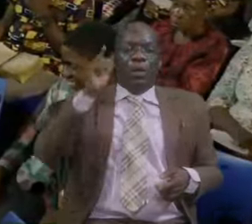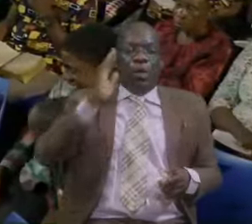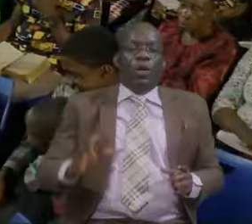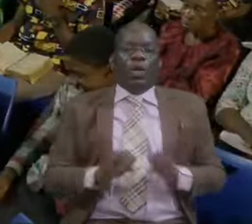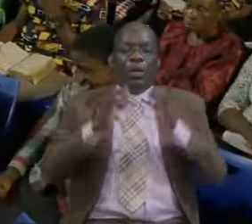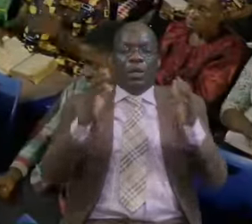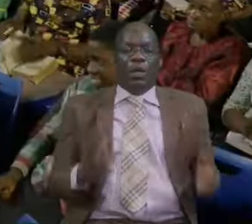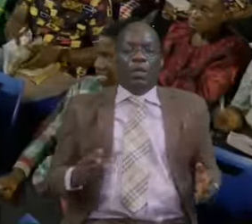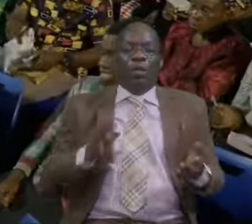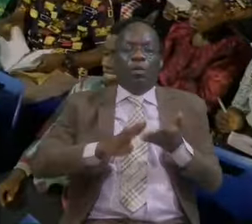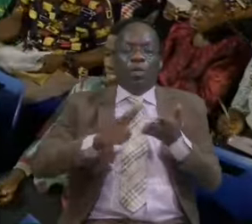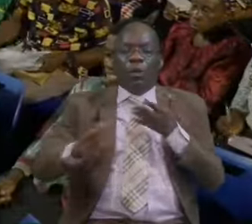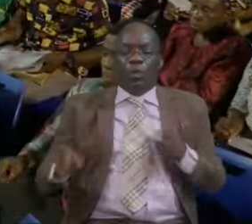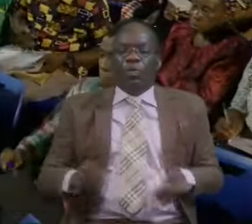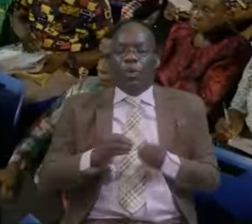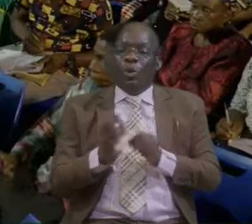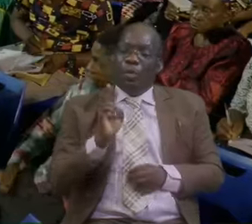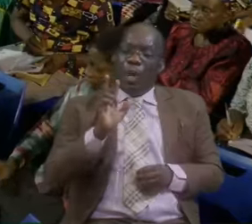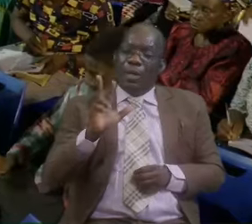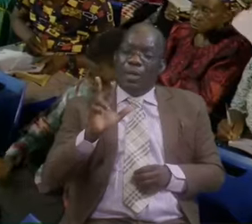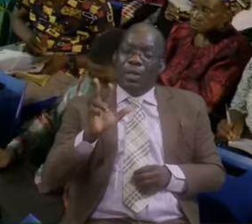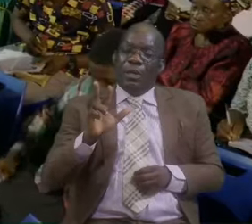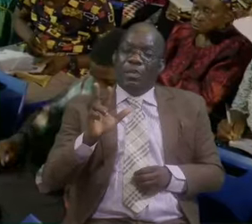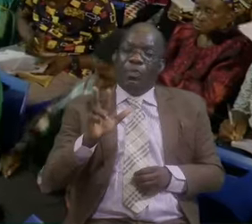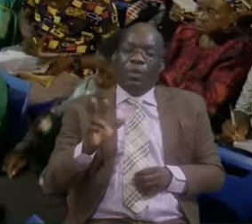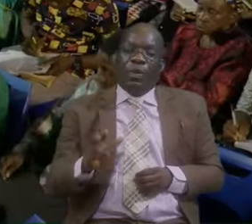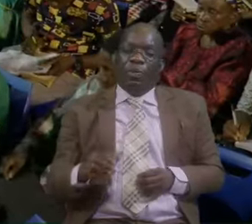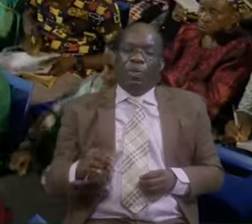number three. Number three is the powerful